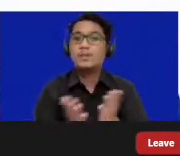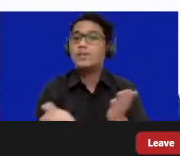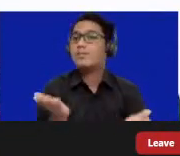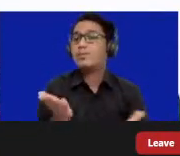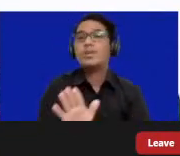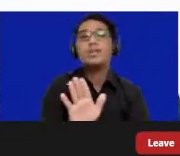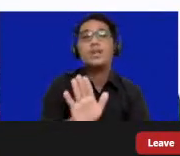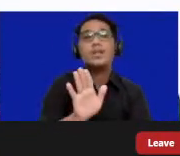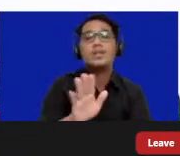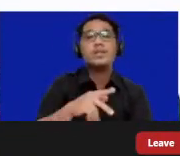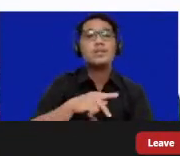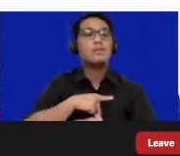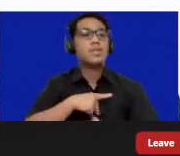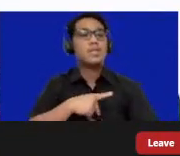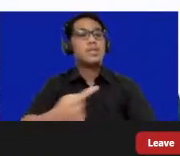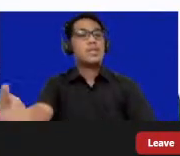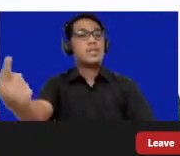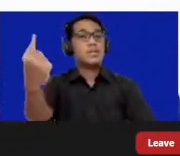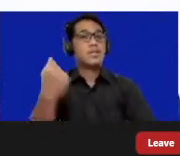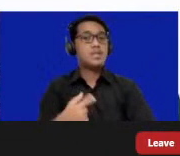to do this.